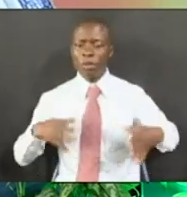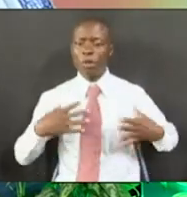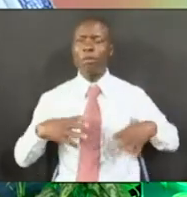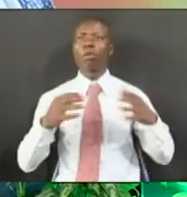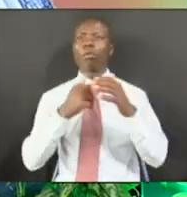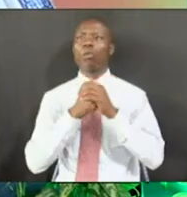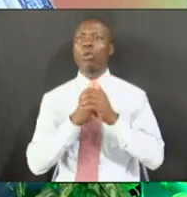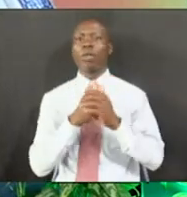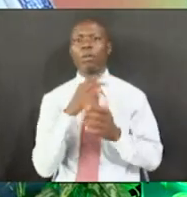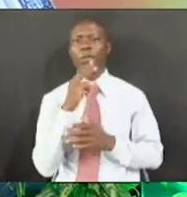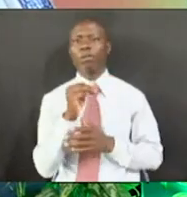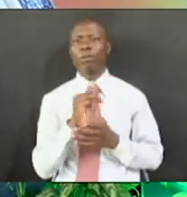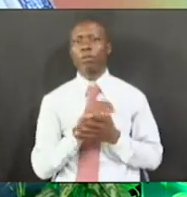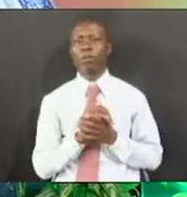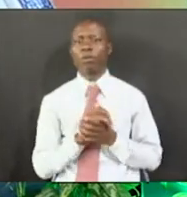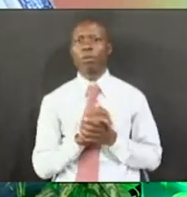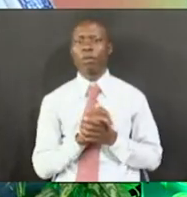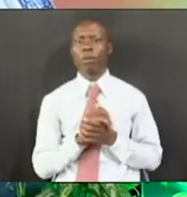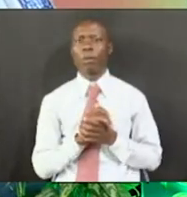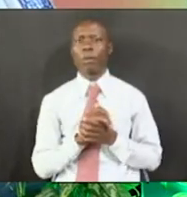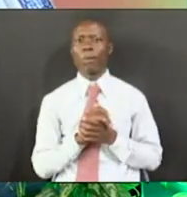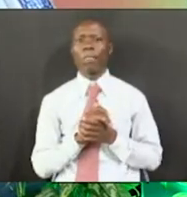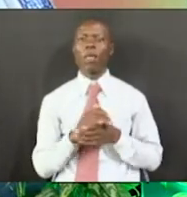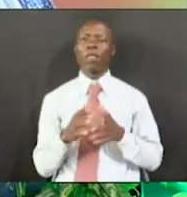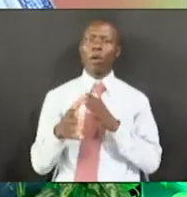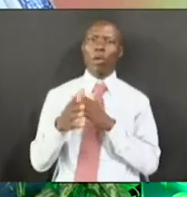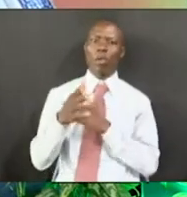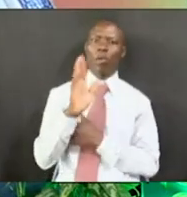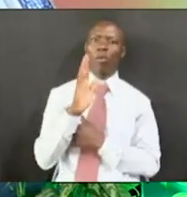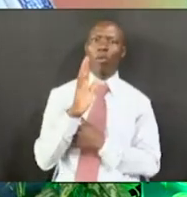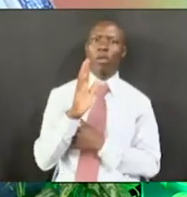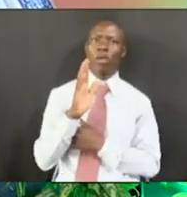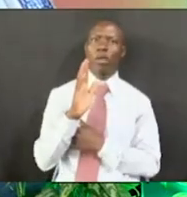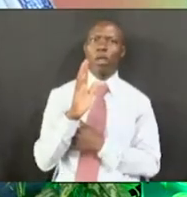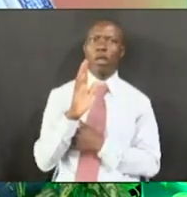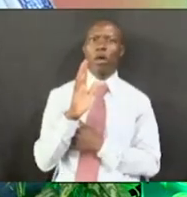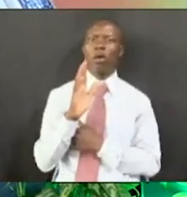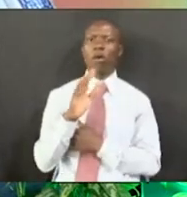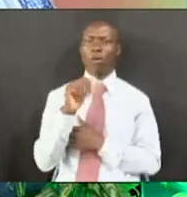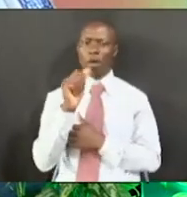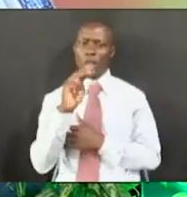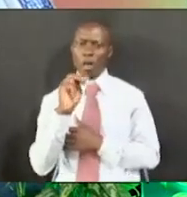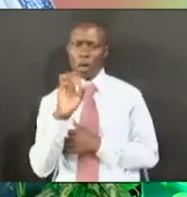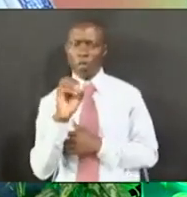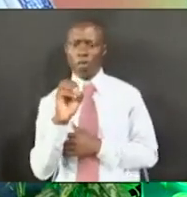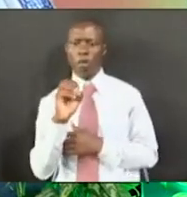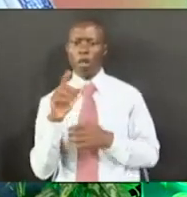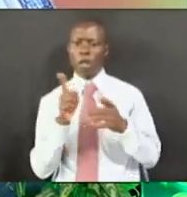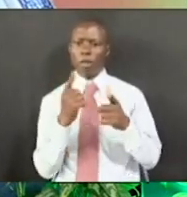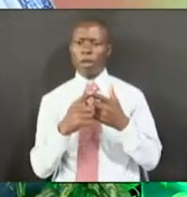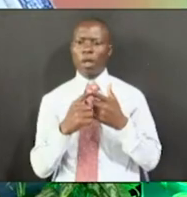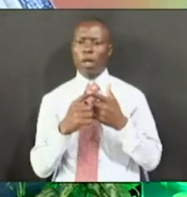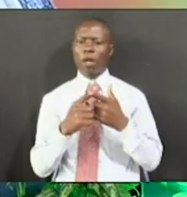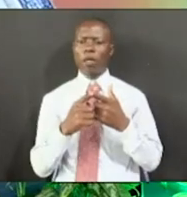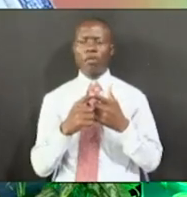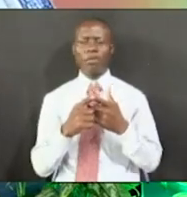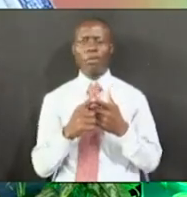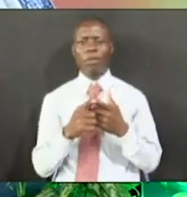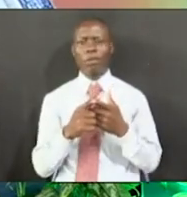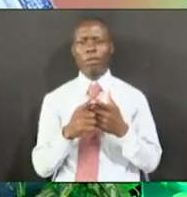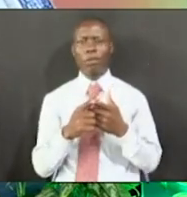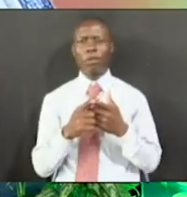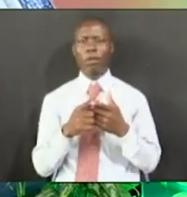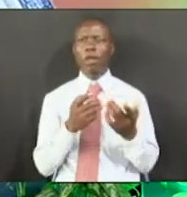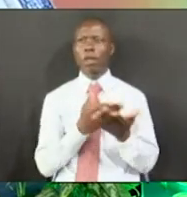worshipping Chemosh, the god of Ammon? Why were they worshipping Milcom, the god of Moab?